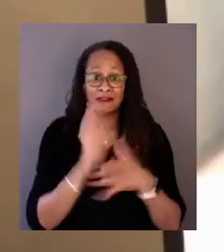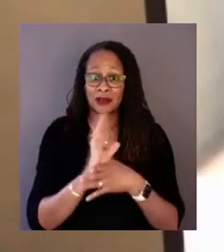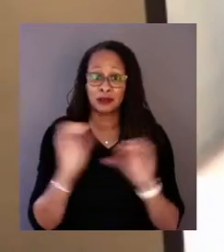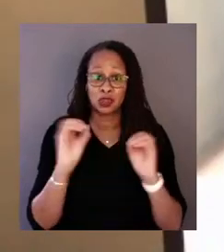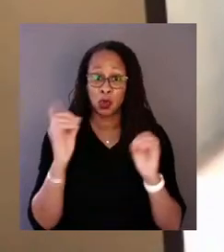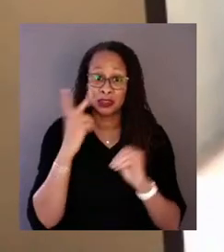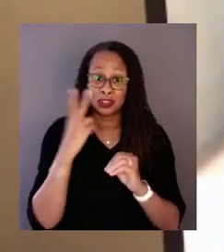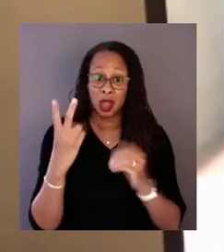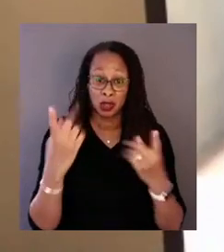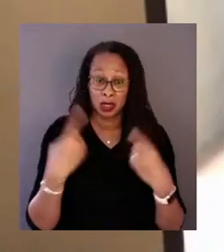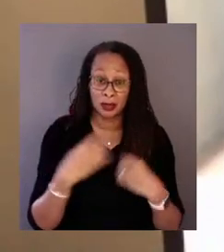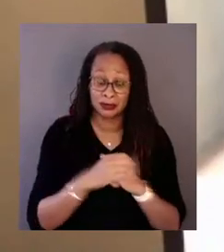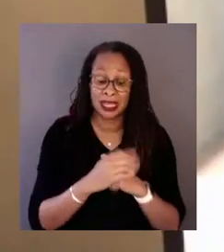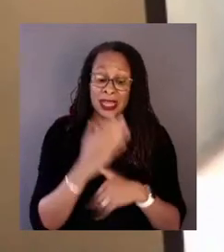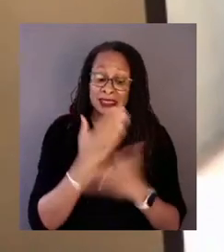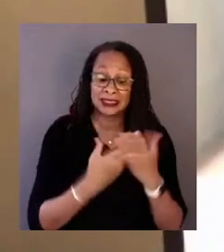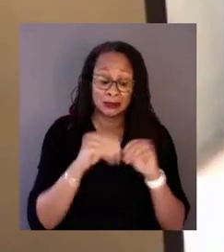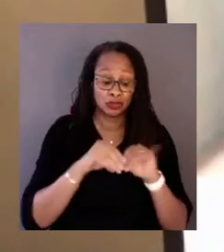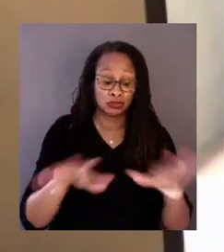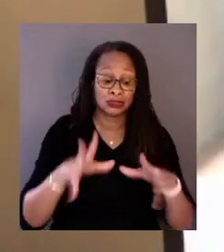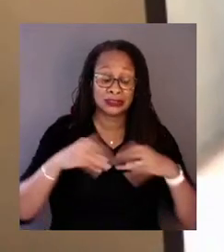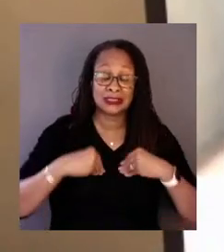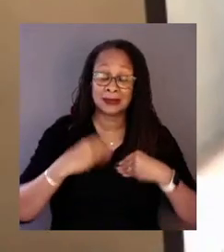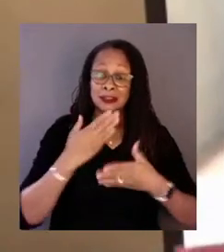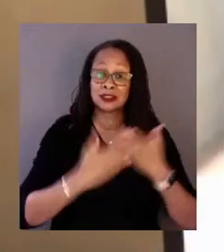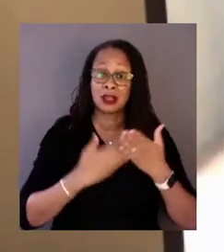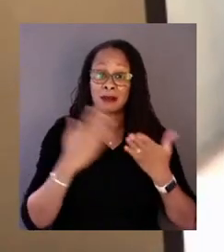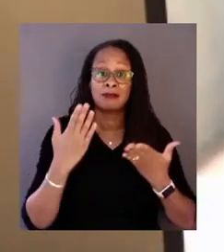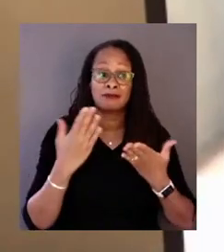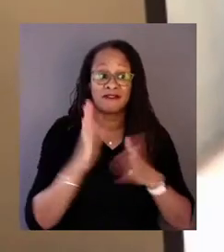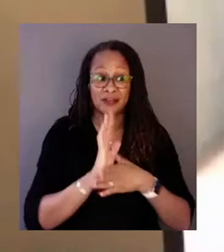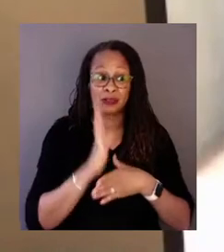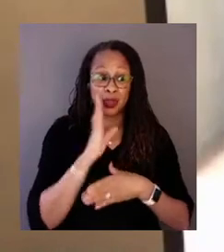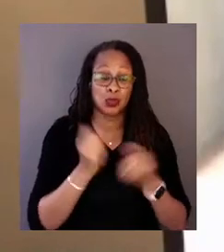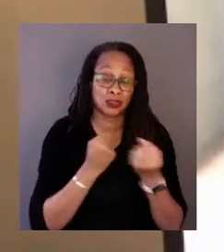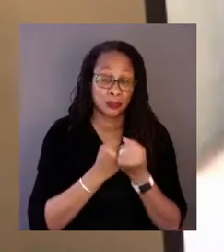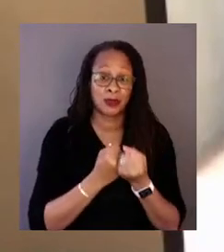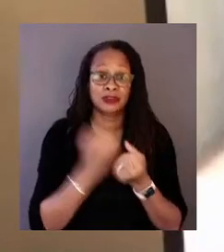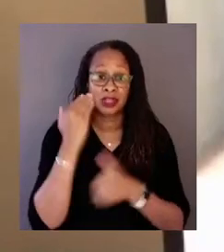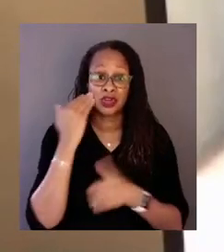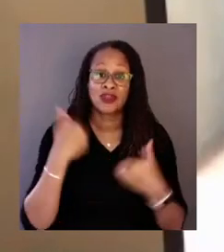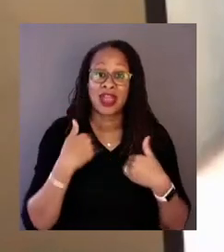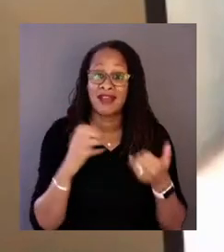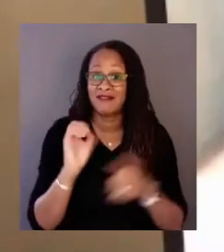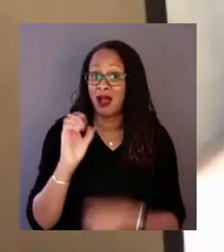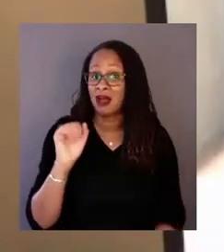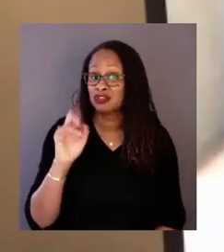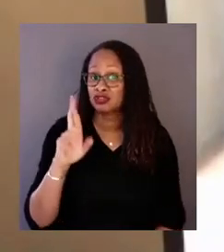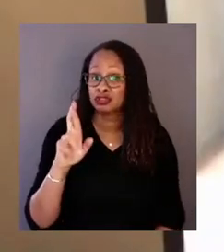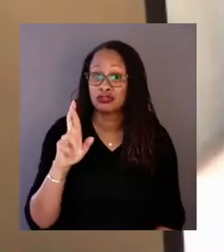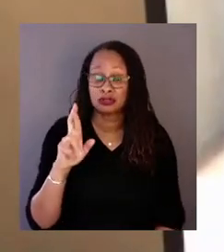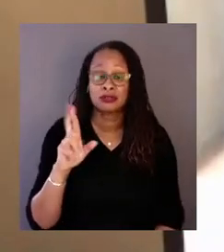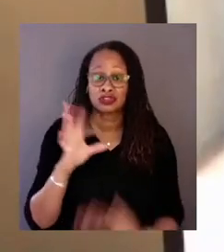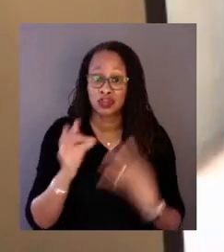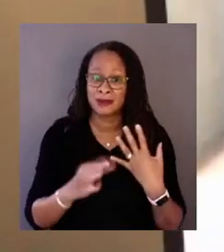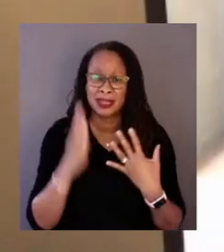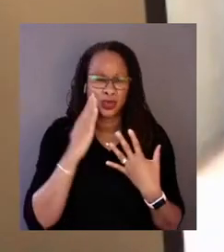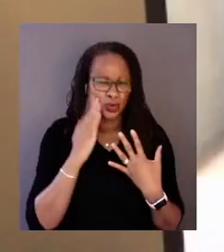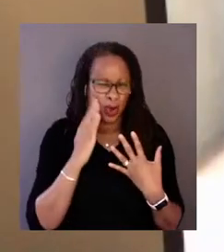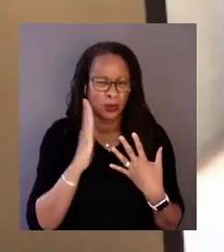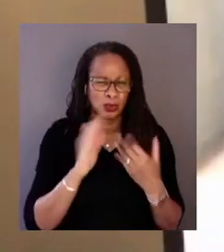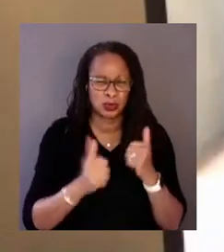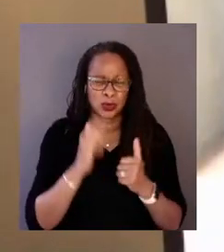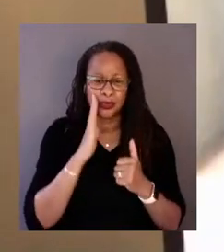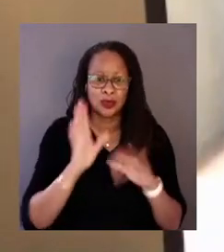pick certain films that they're going to support because they know, oh, look, they have Oscar chances. And you see this and you know which ones that they're going to push. But I look in the